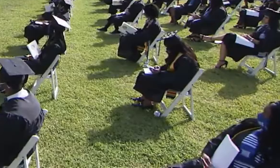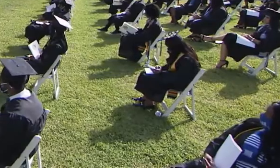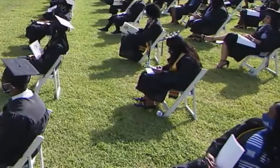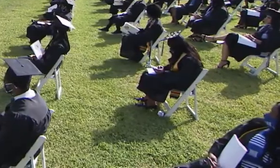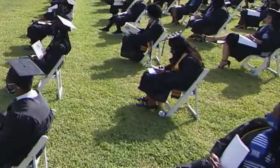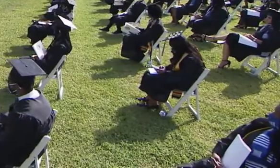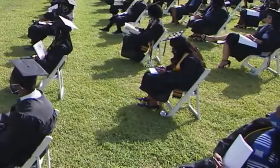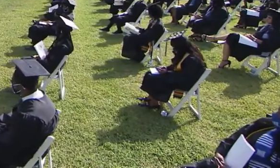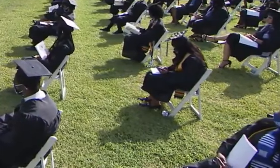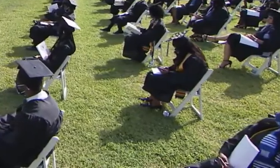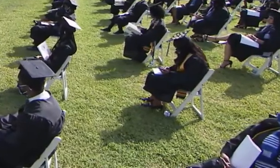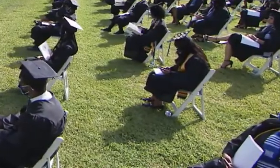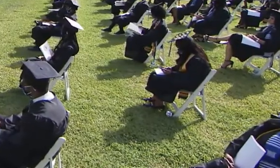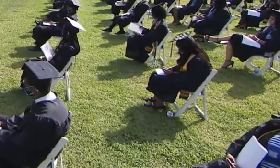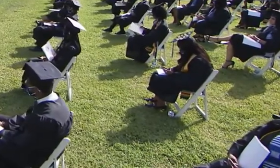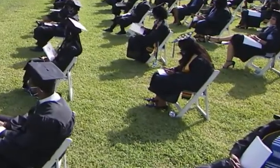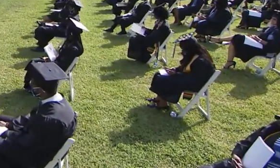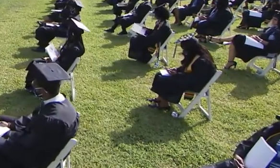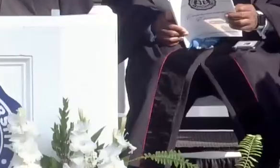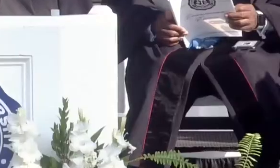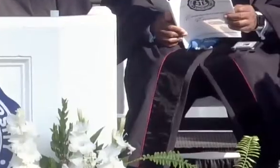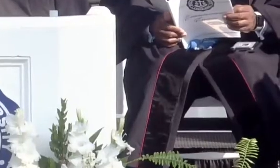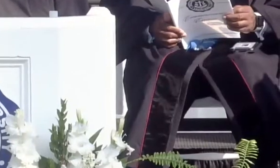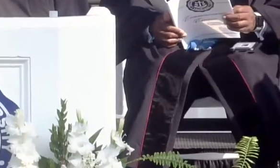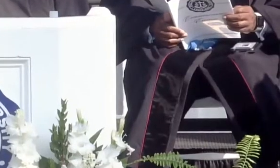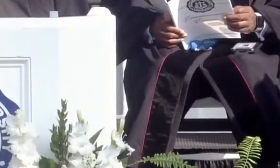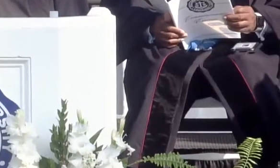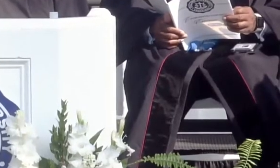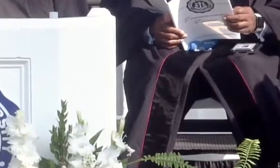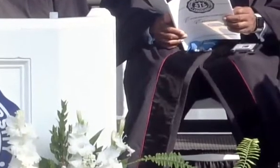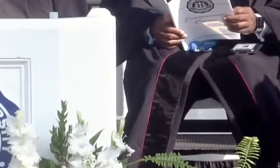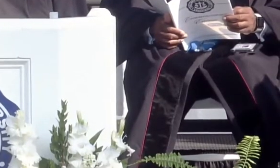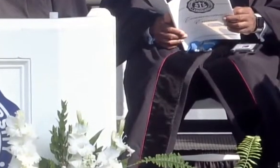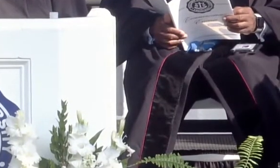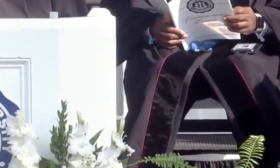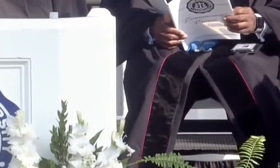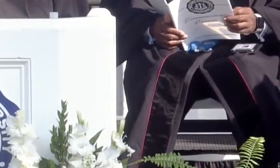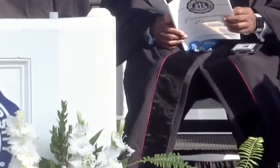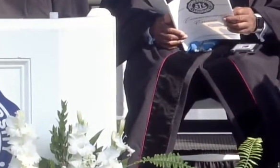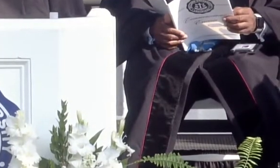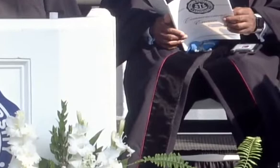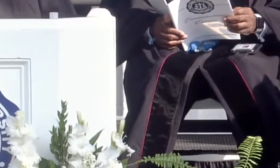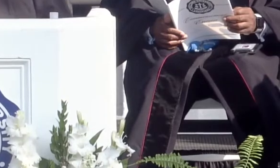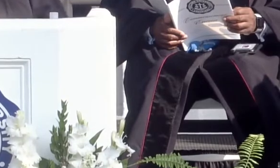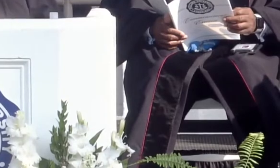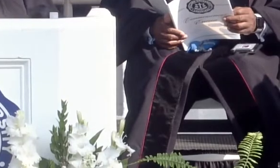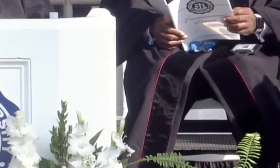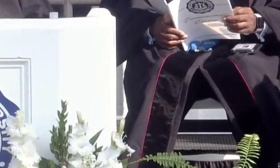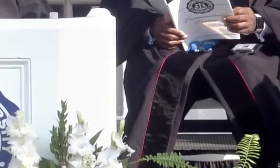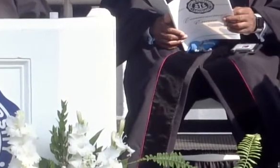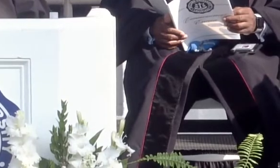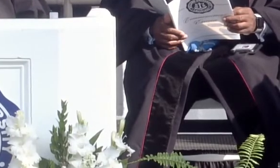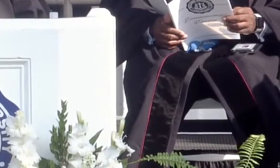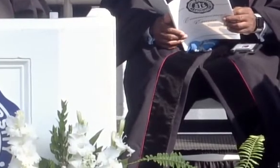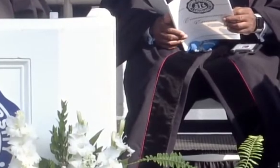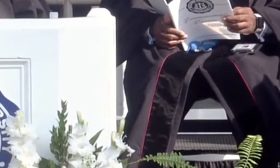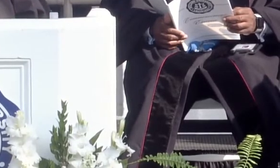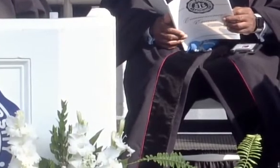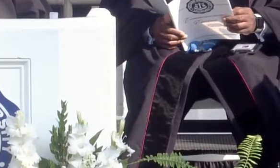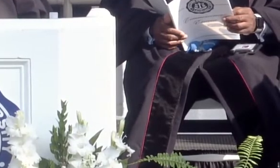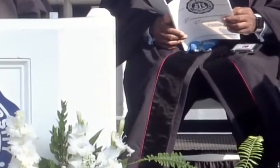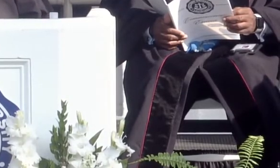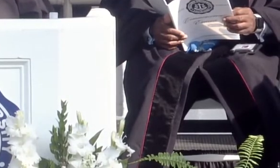It is my pleasure to greet you on behalf of the Dillard University National Alumni Association and its